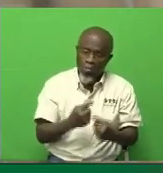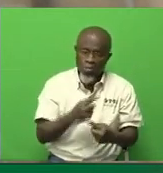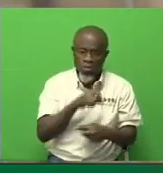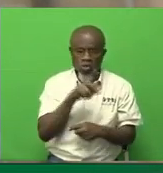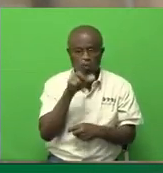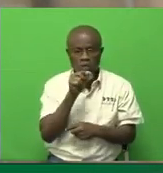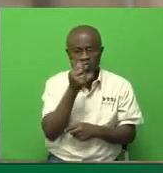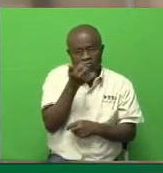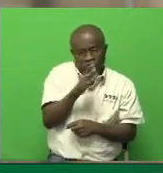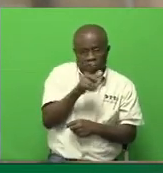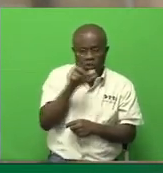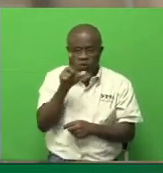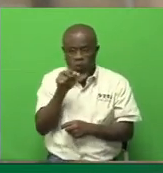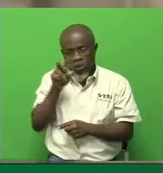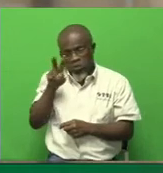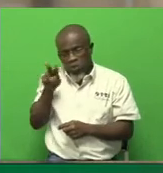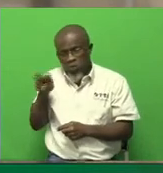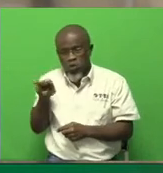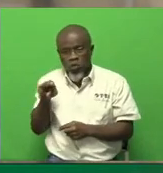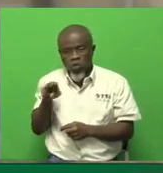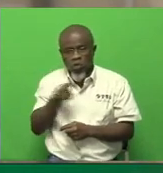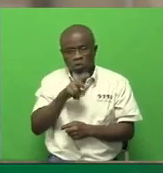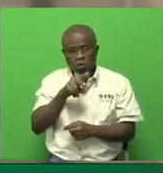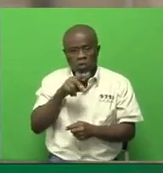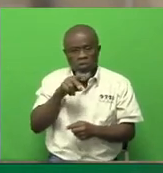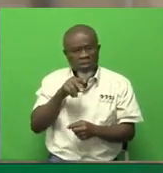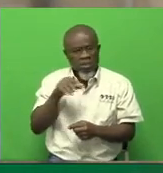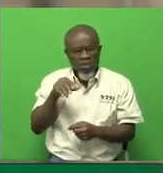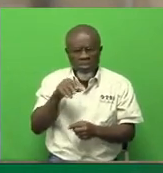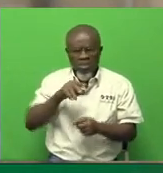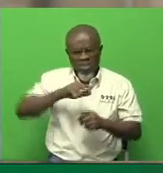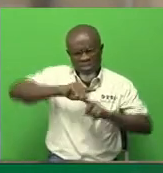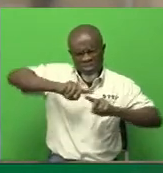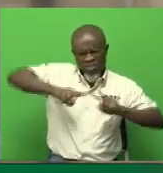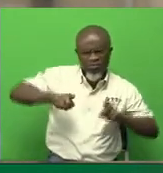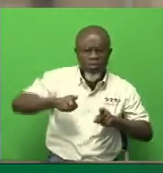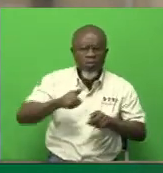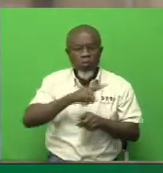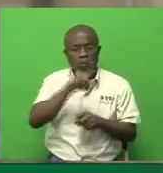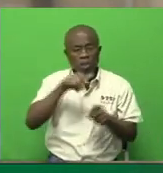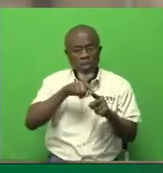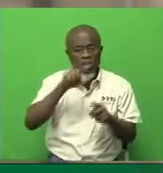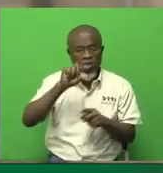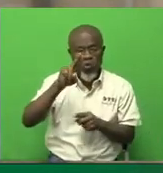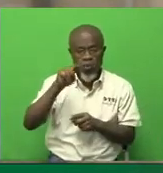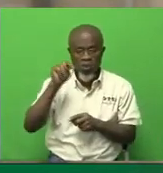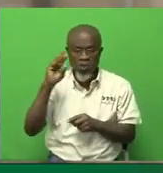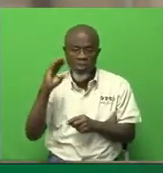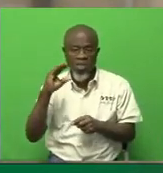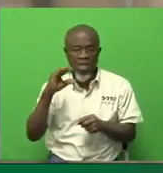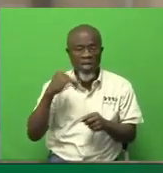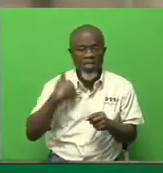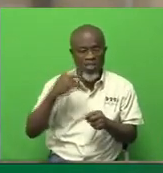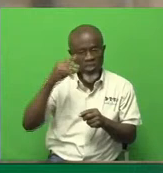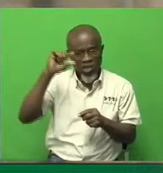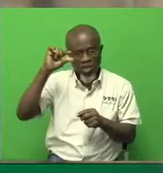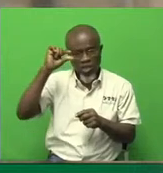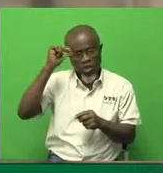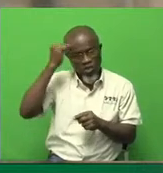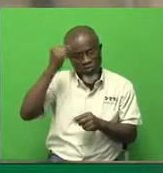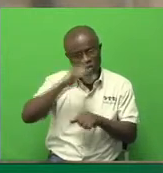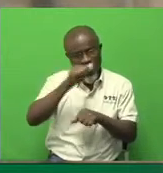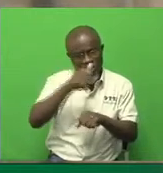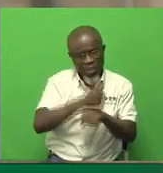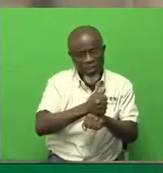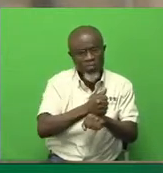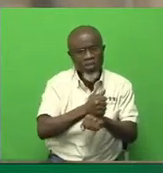consideration that when the UNC formed the government in 2010 to 2015. the UNC did not have